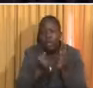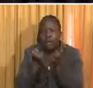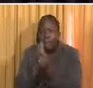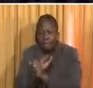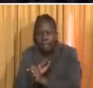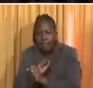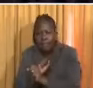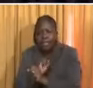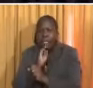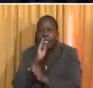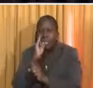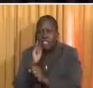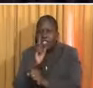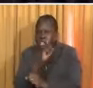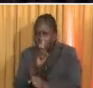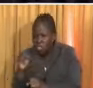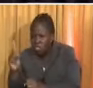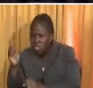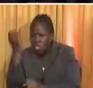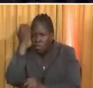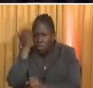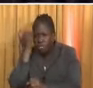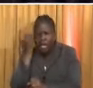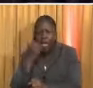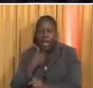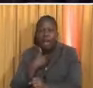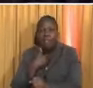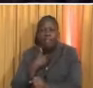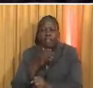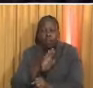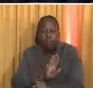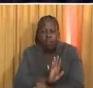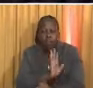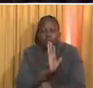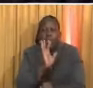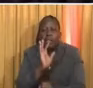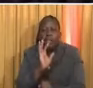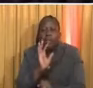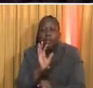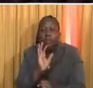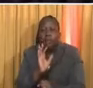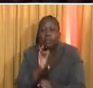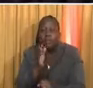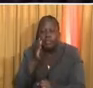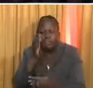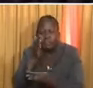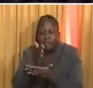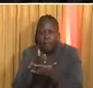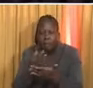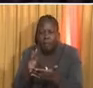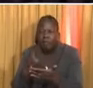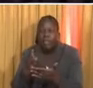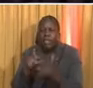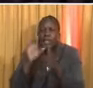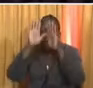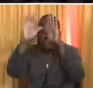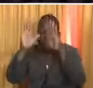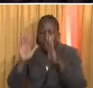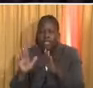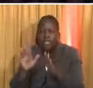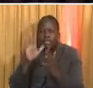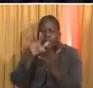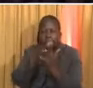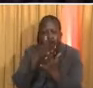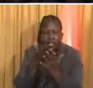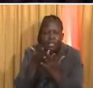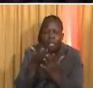case, every court has attempted to identify by listing some of the essential structural elements of